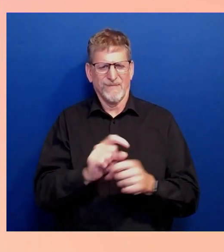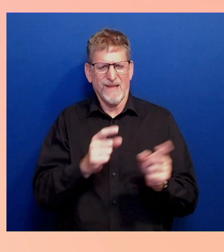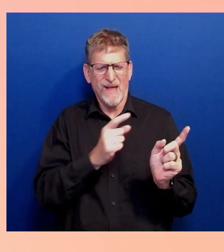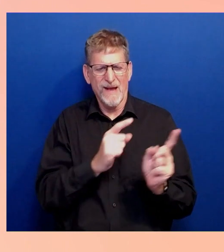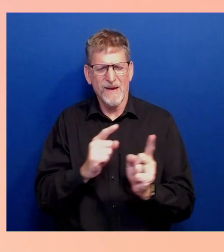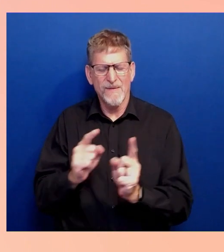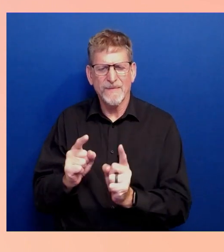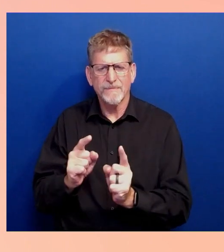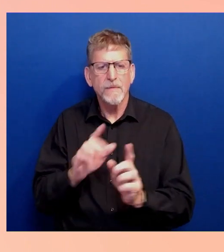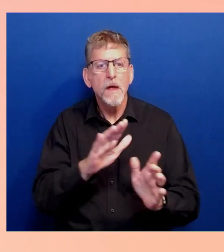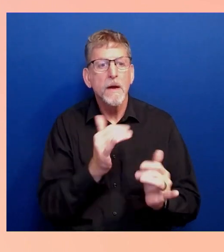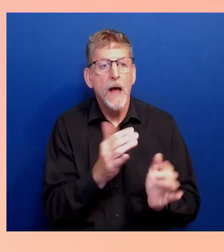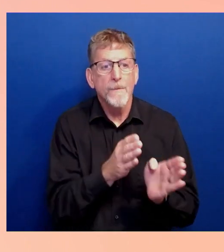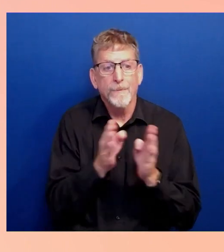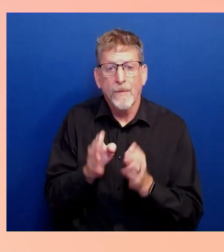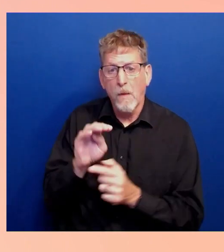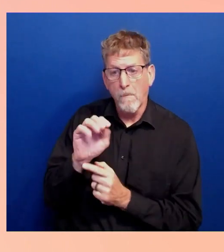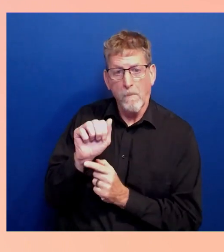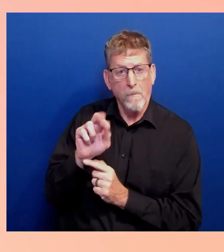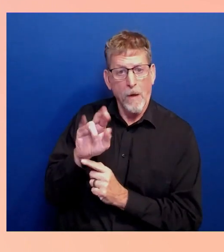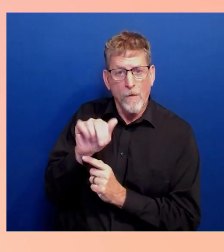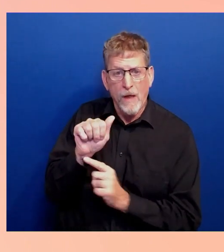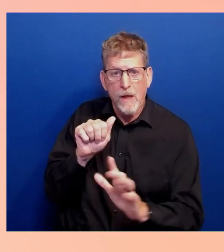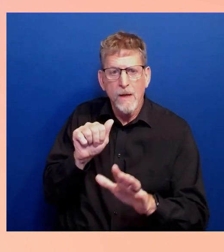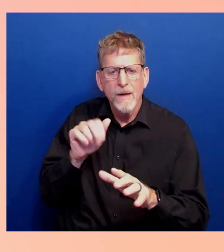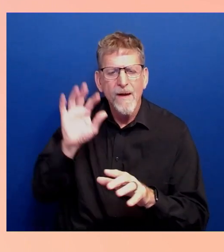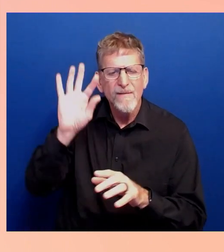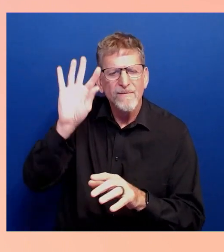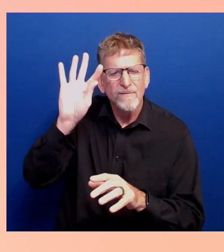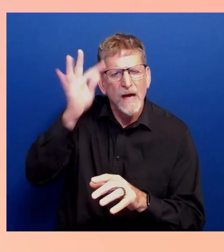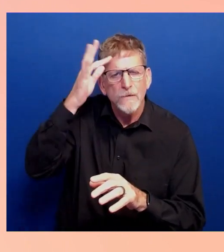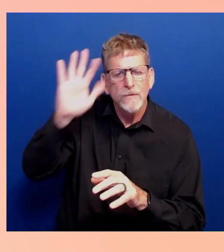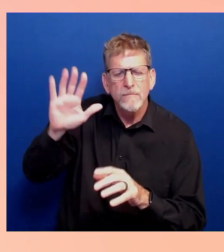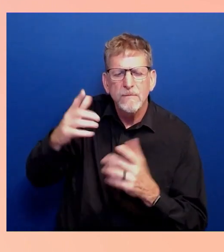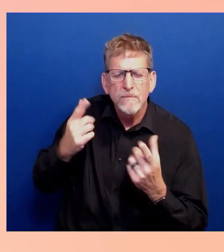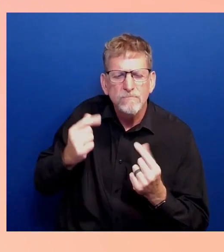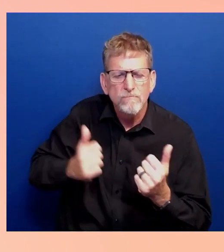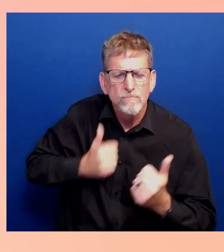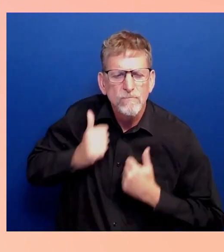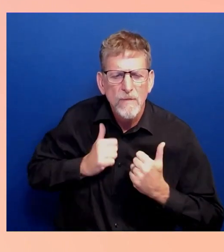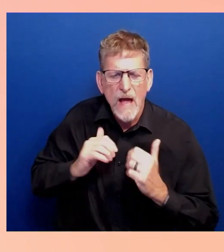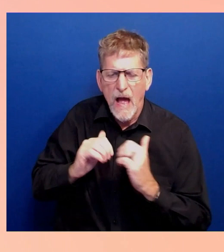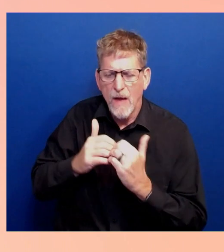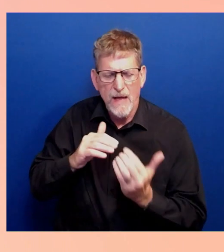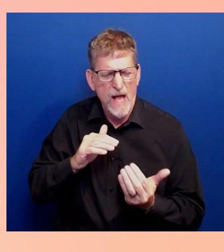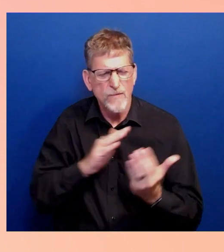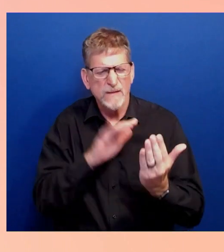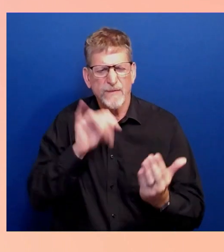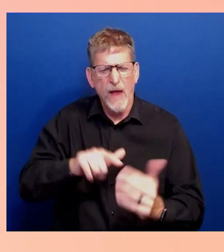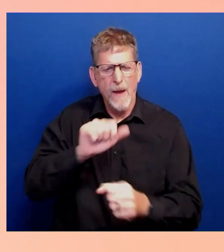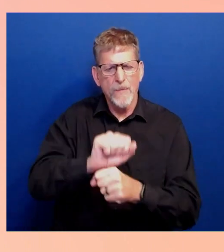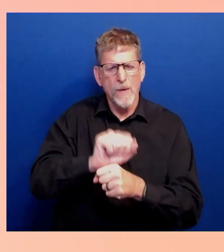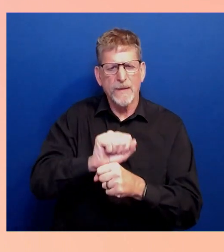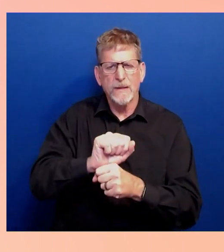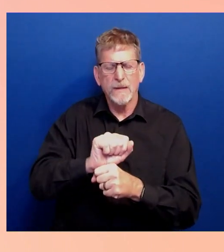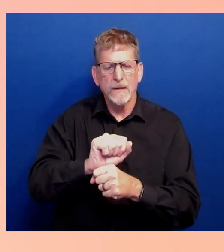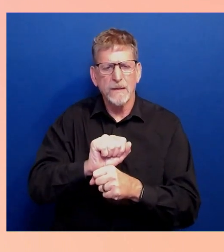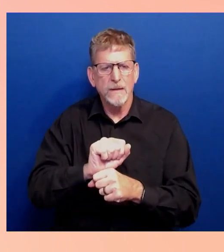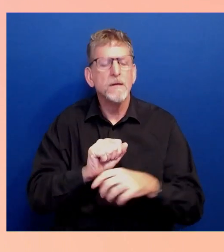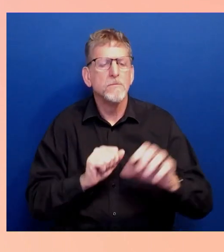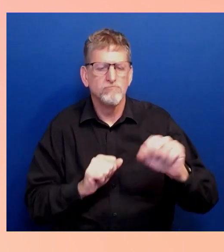address employment? Yes, and I actually want to take a step back because